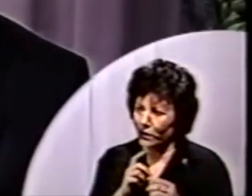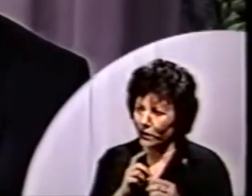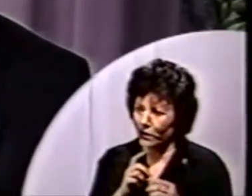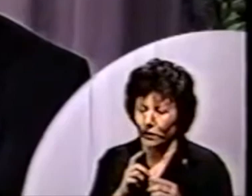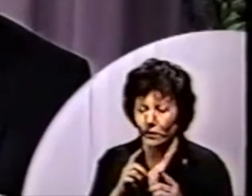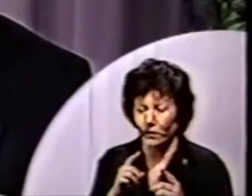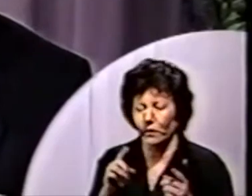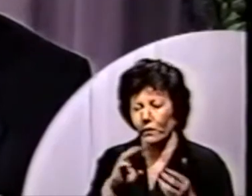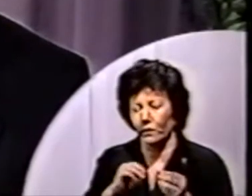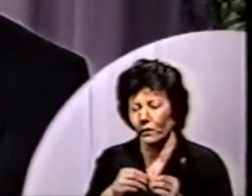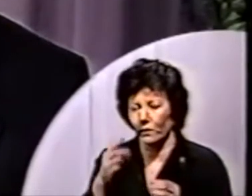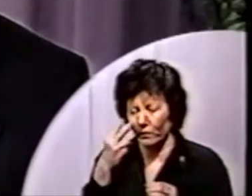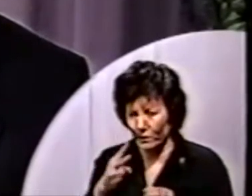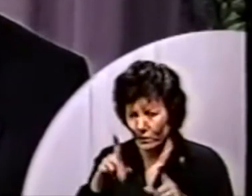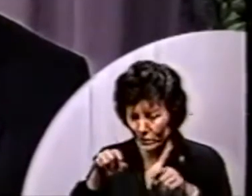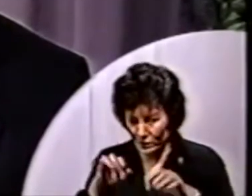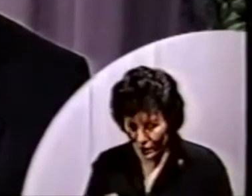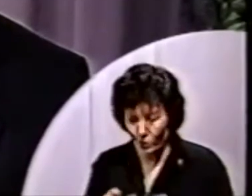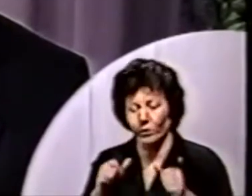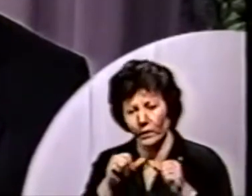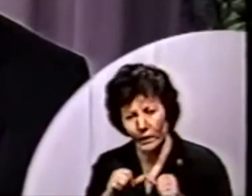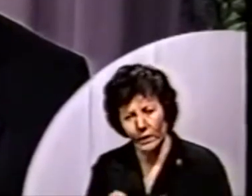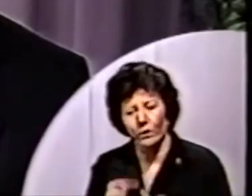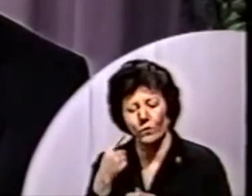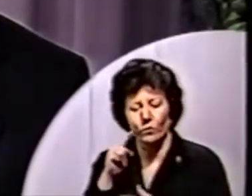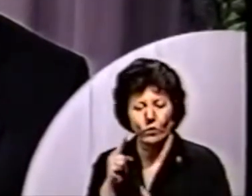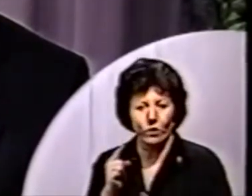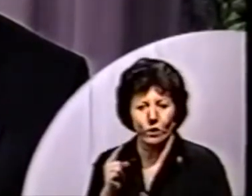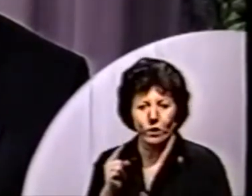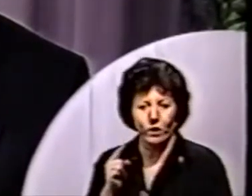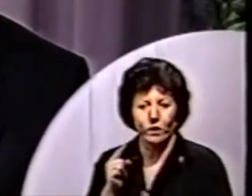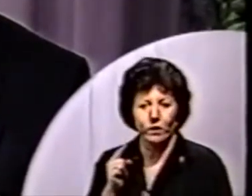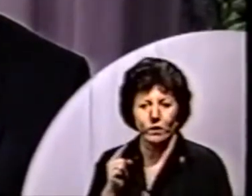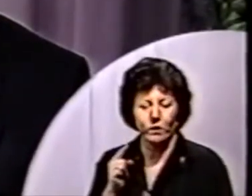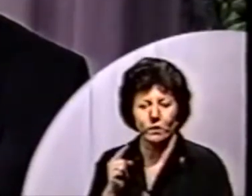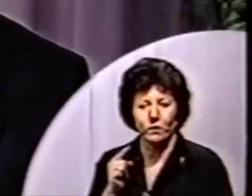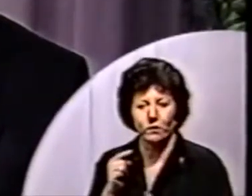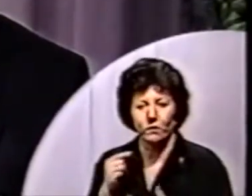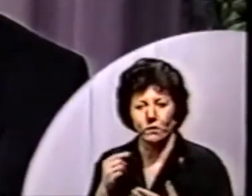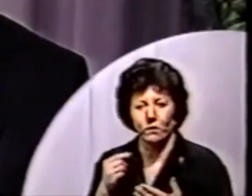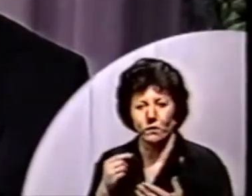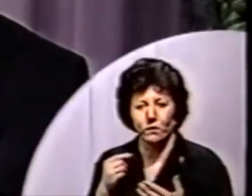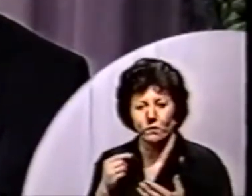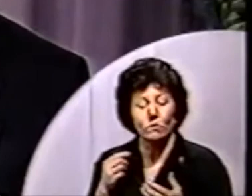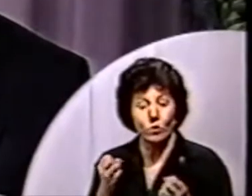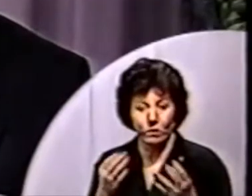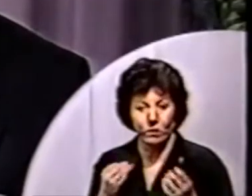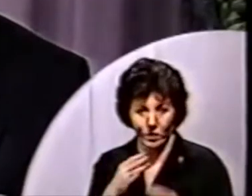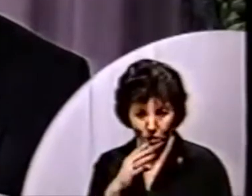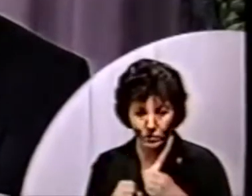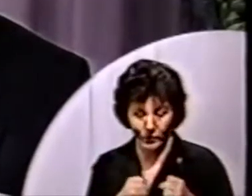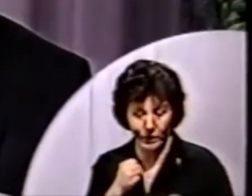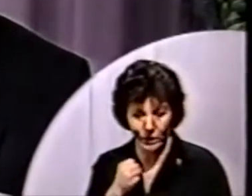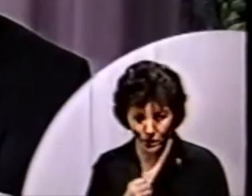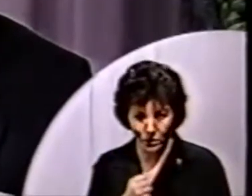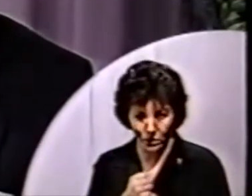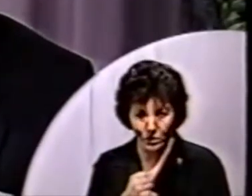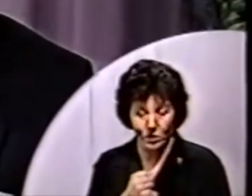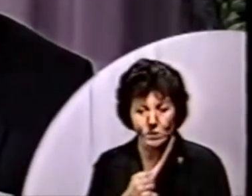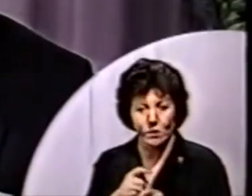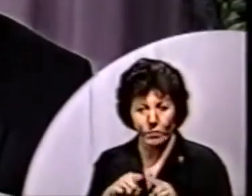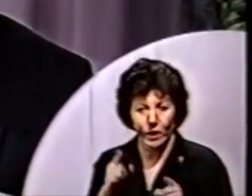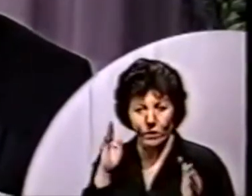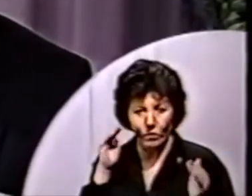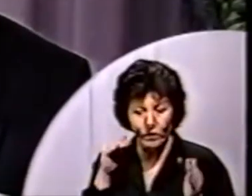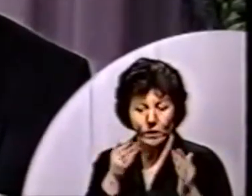Phase two testing would then continue on for actually a number of years, but